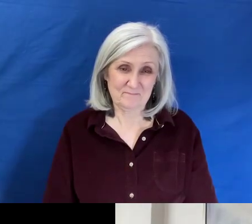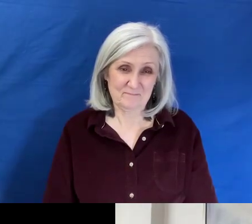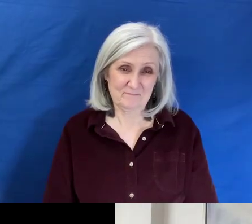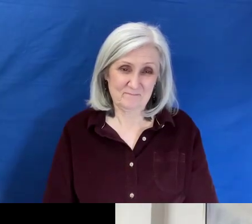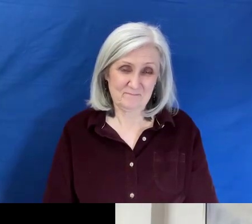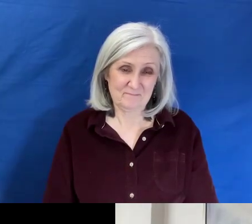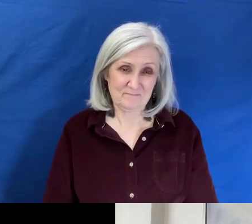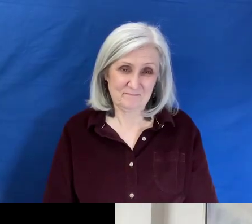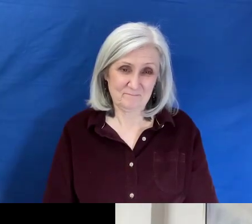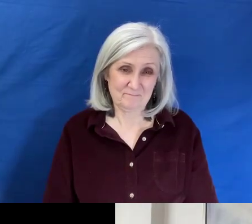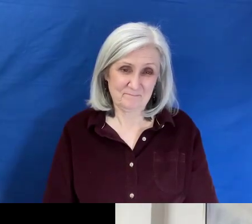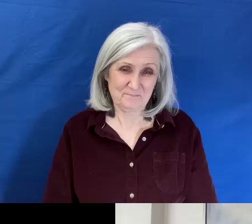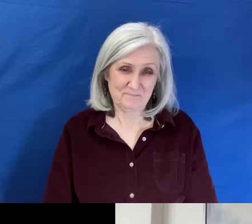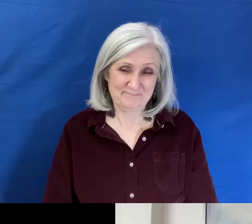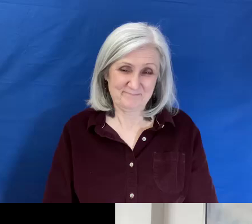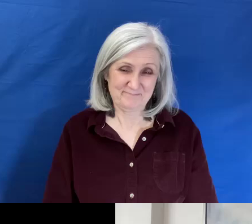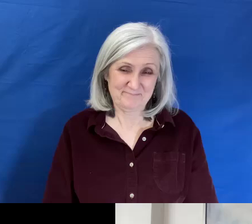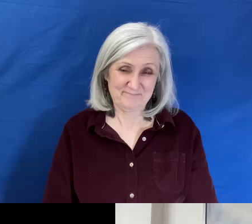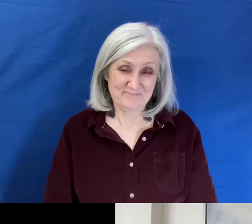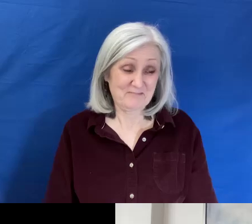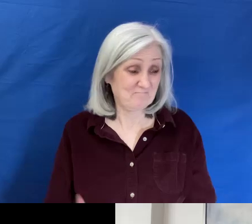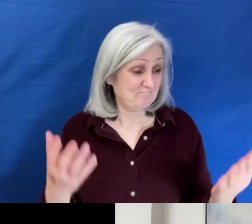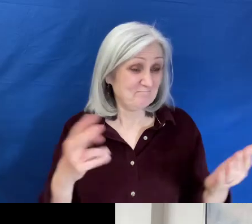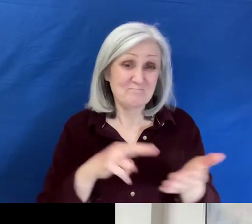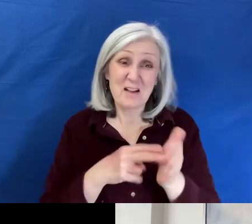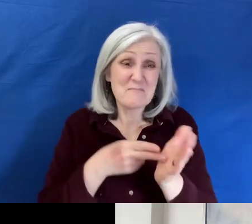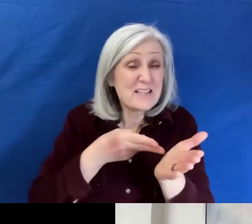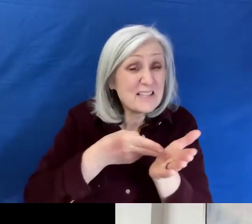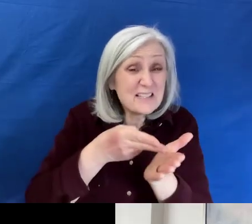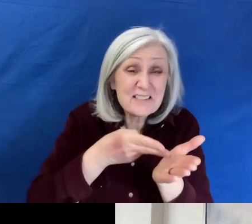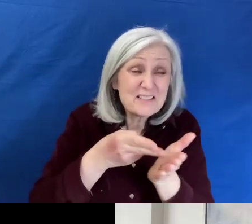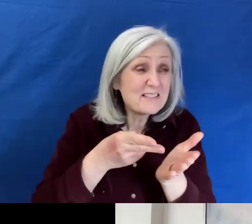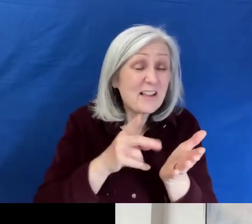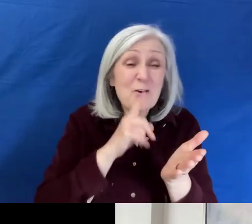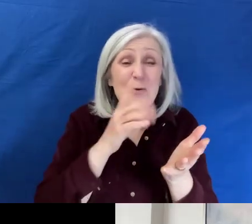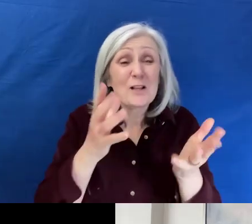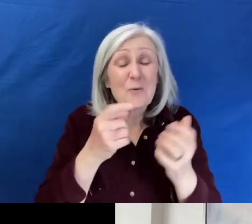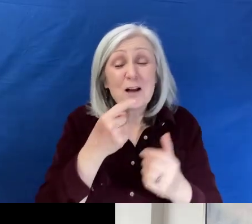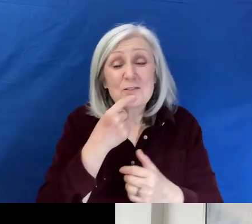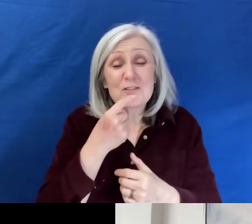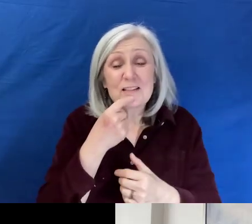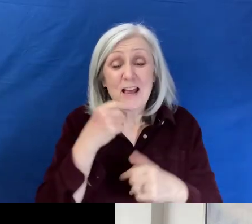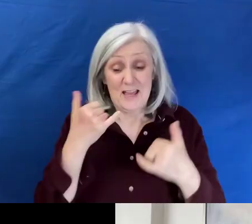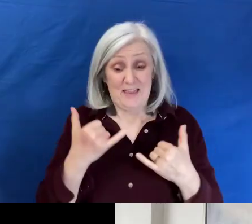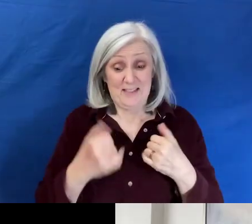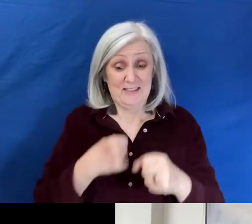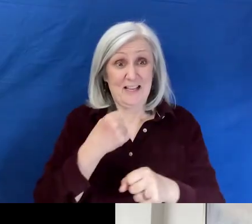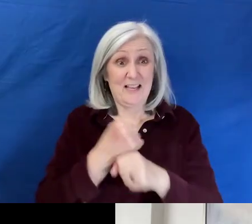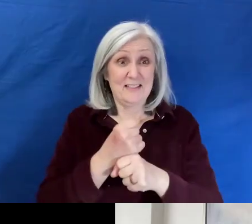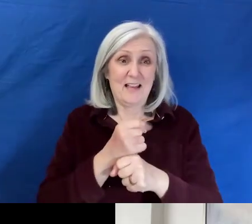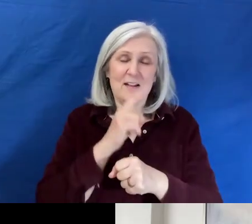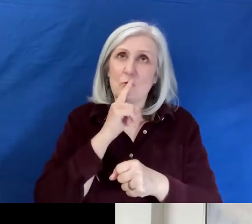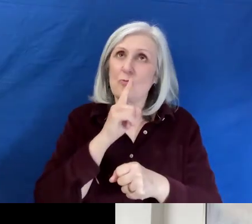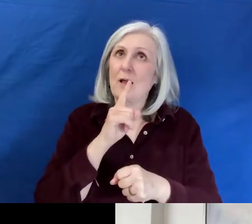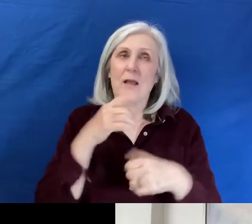viewers before we wrap it up? Yeah, I mean, honestly, I just really want to say that, this season is truly a labor